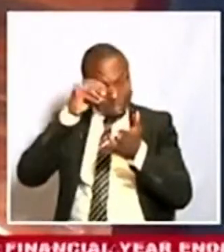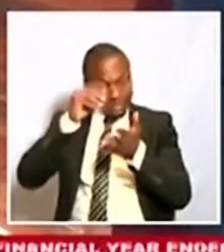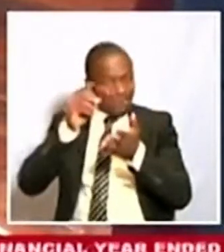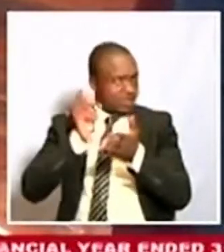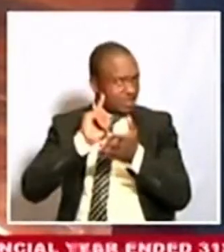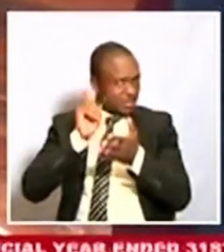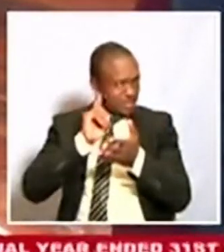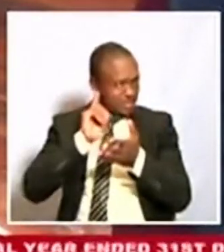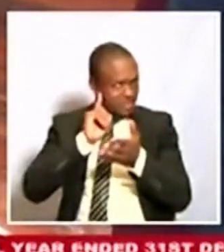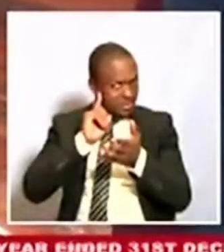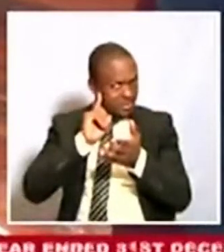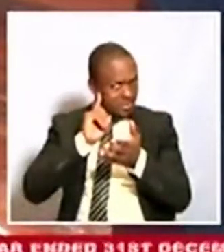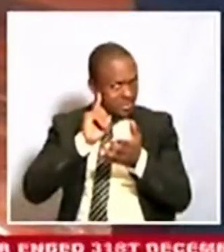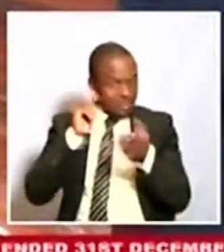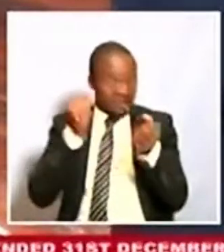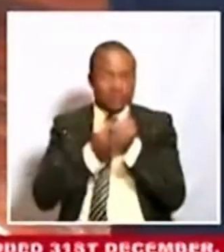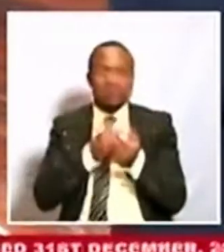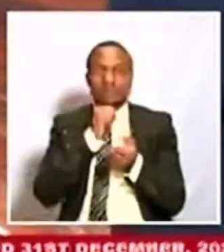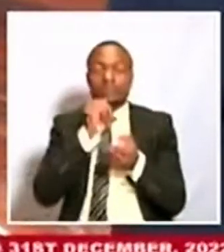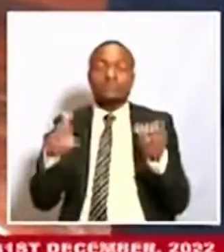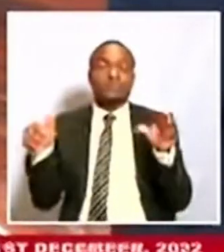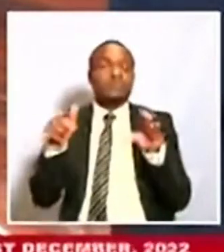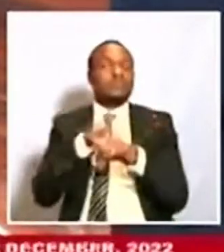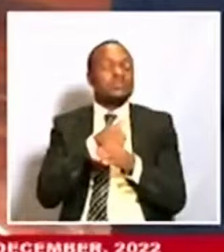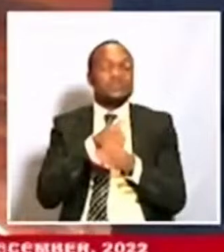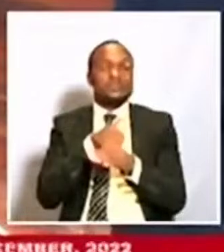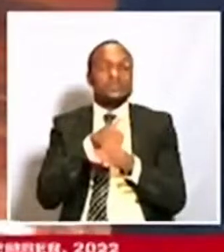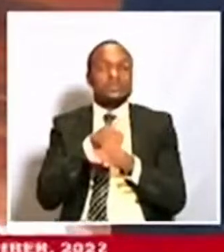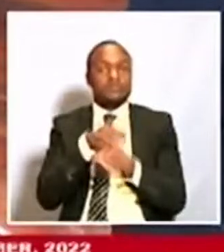accommodation and meals, they withdrew because they could not afford.